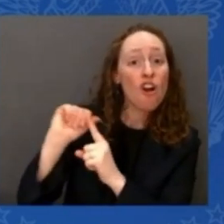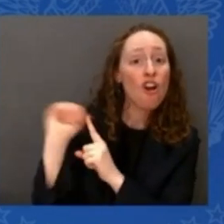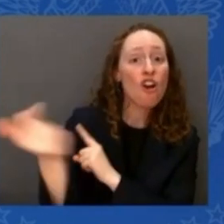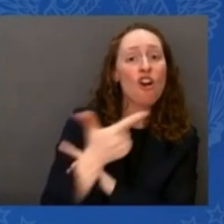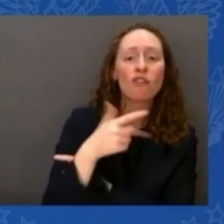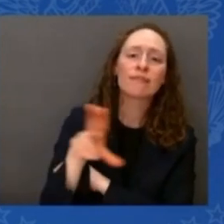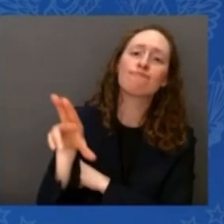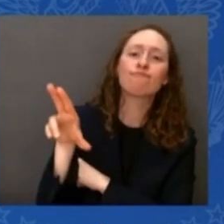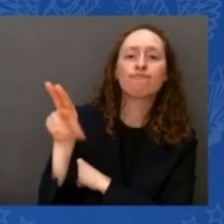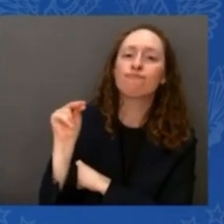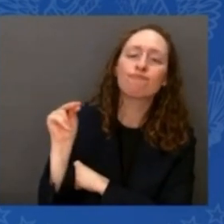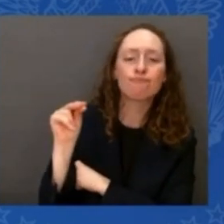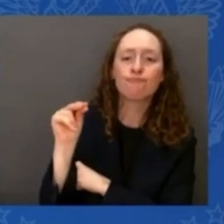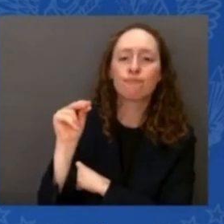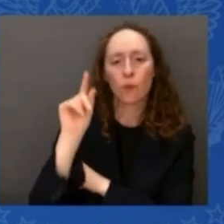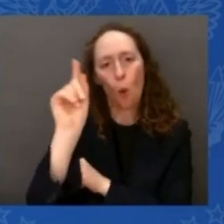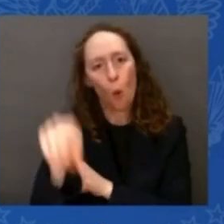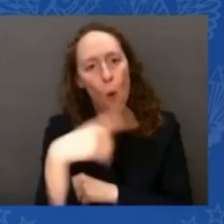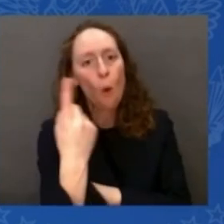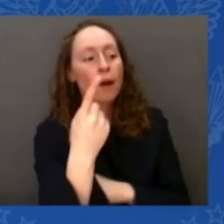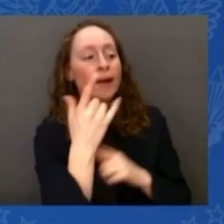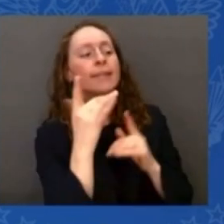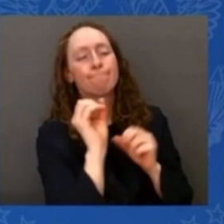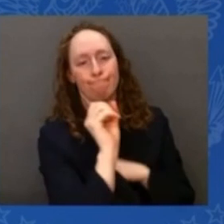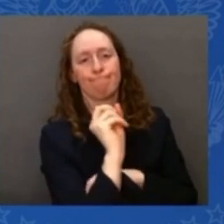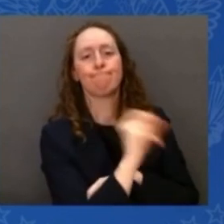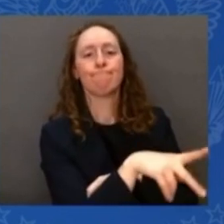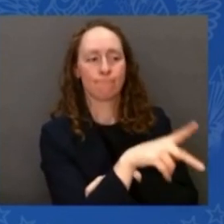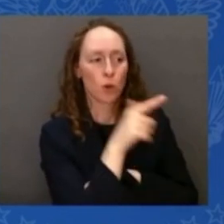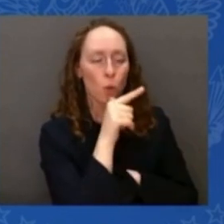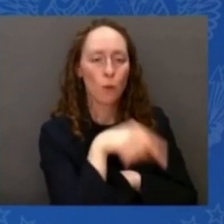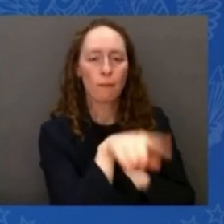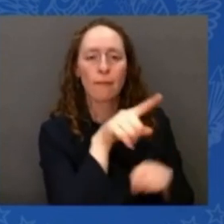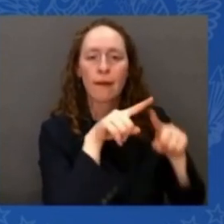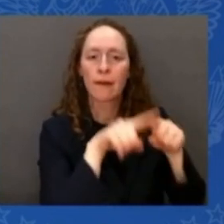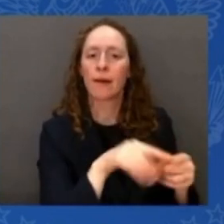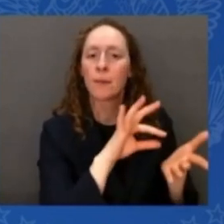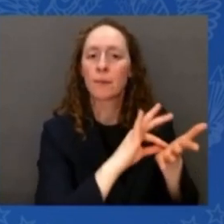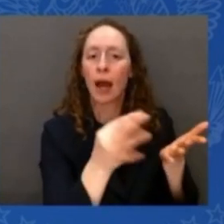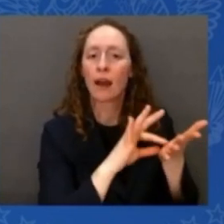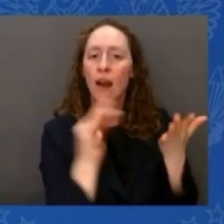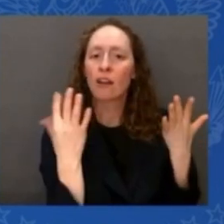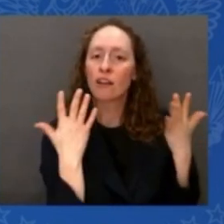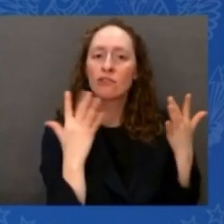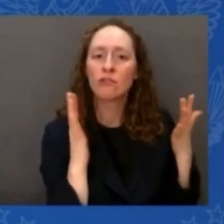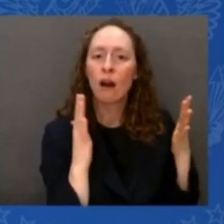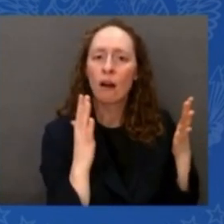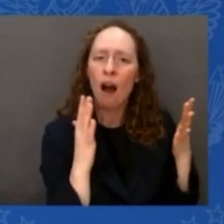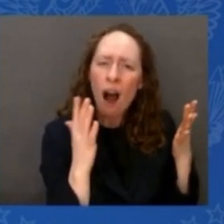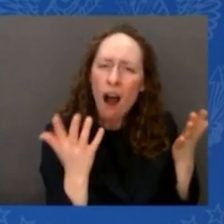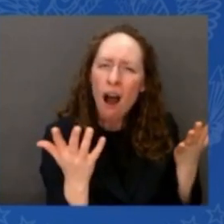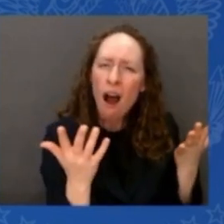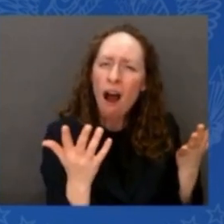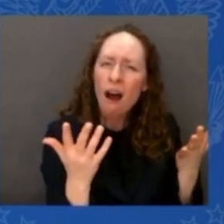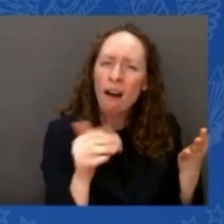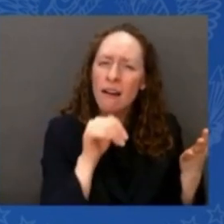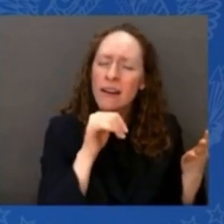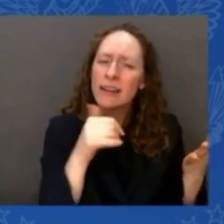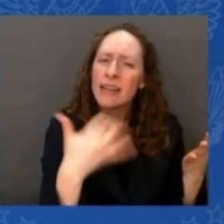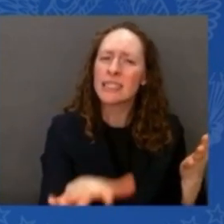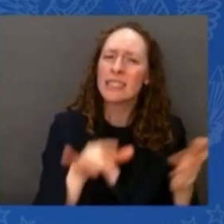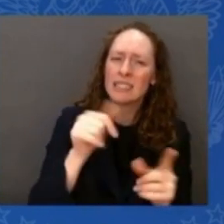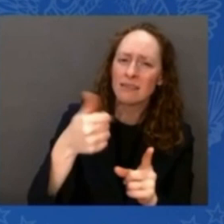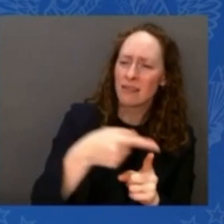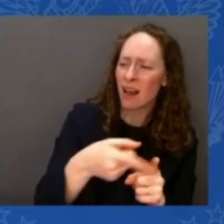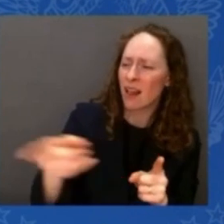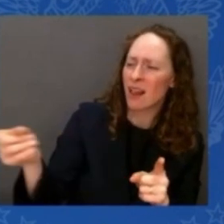And by the way, look at the profit margins of these companies. They're hundreds of billions of dollars.